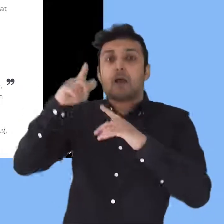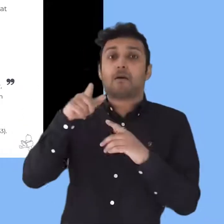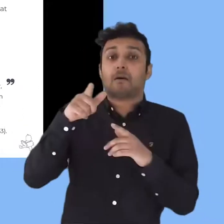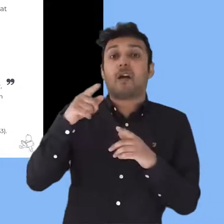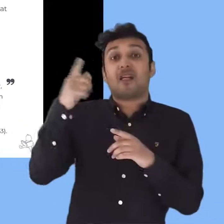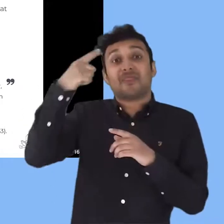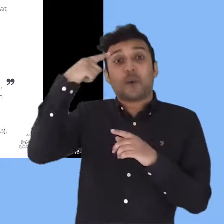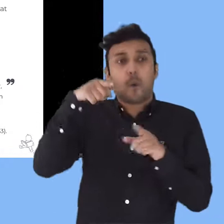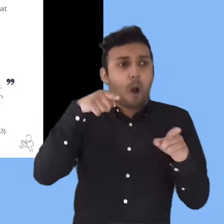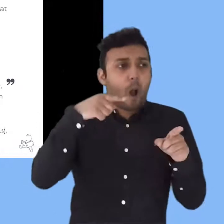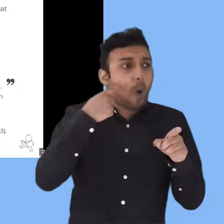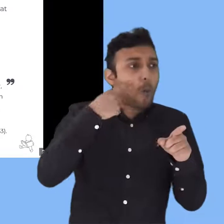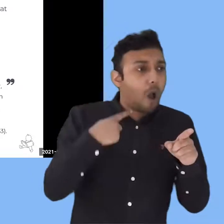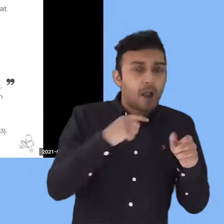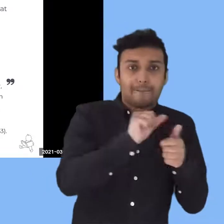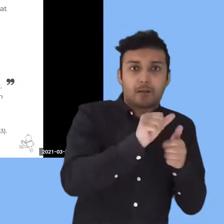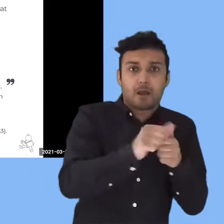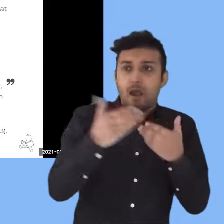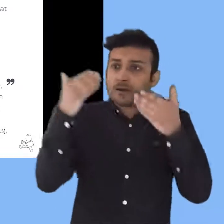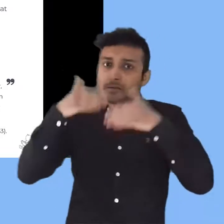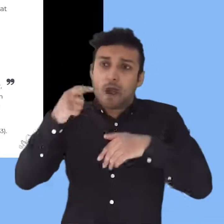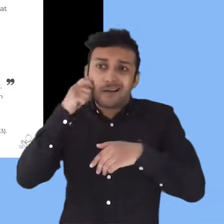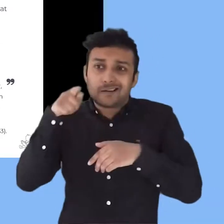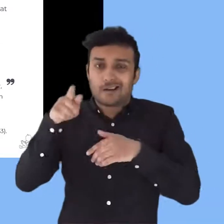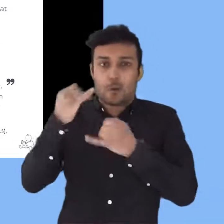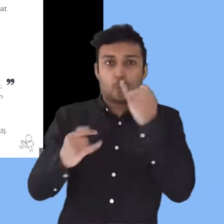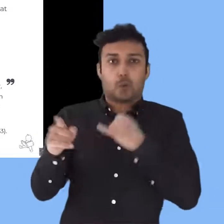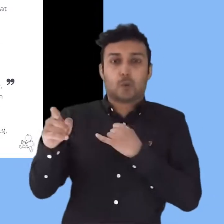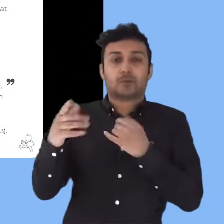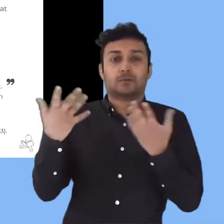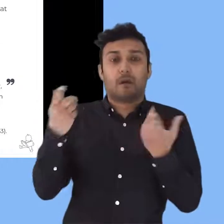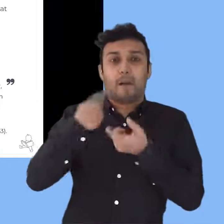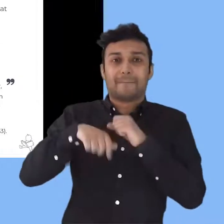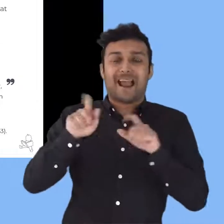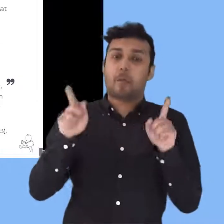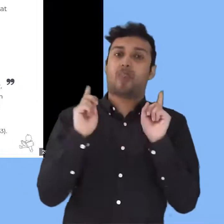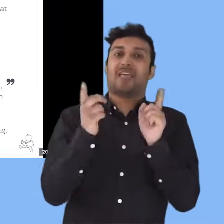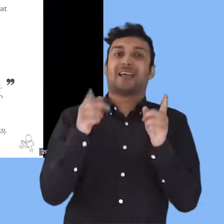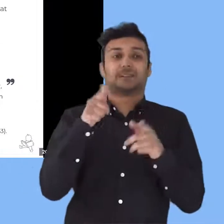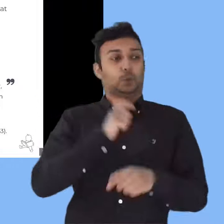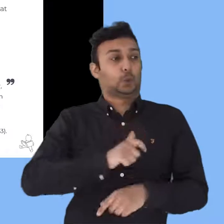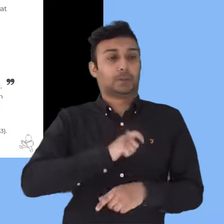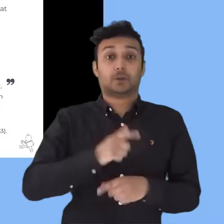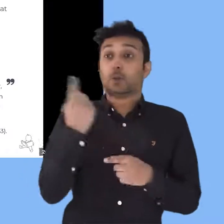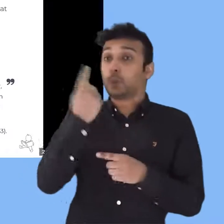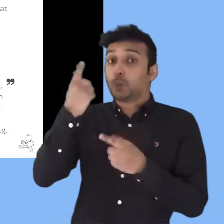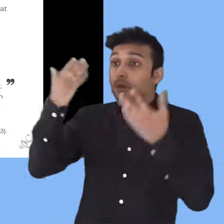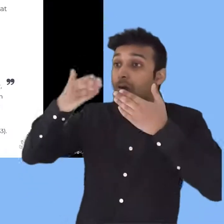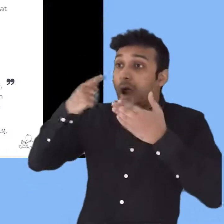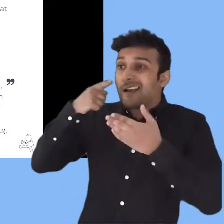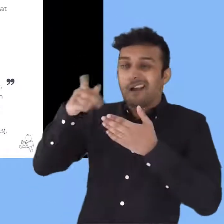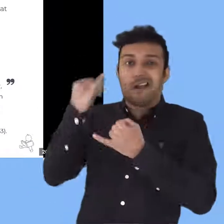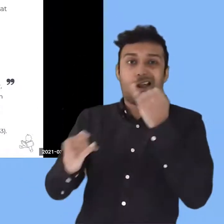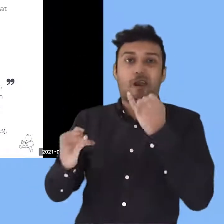lighter and darker phenotypes became the marker of where we were in humanity. Kant, for example, who is